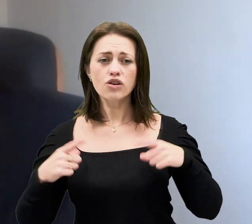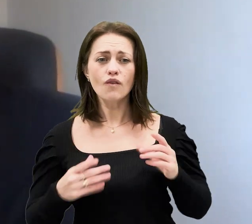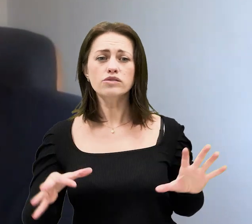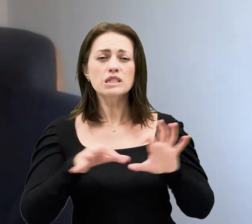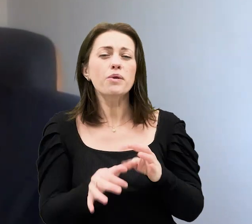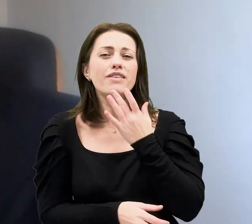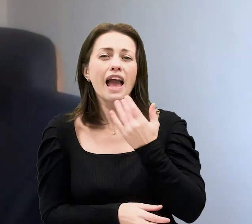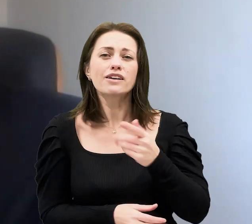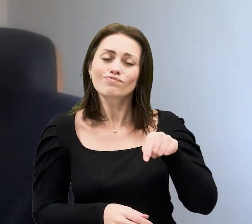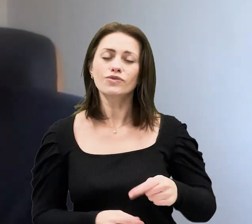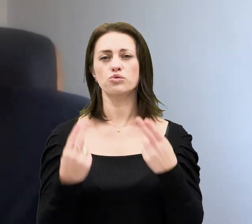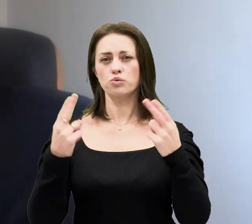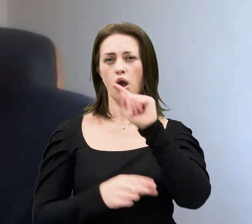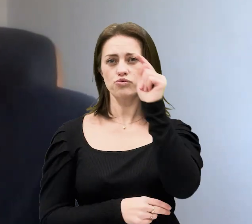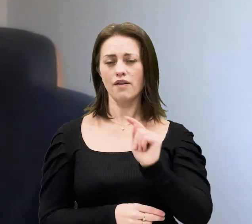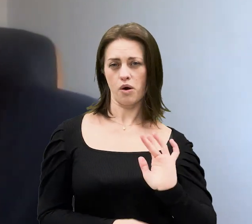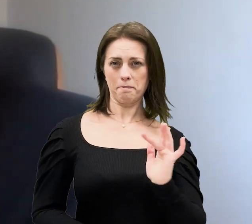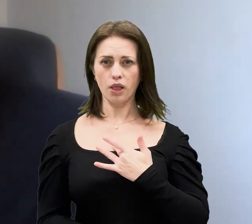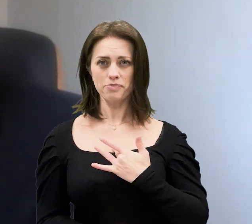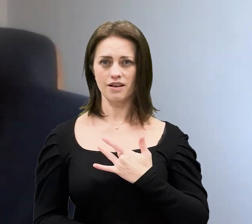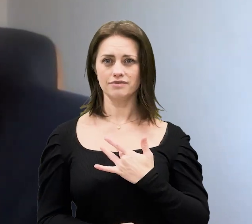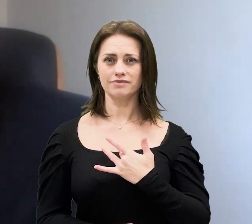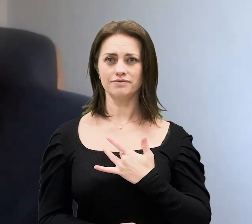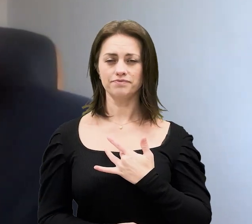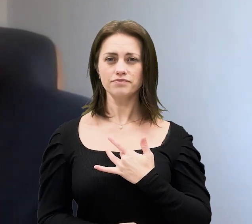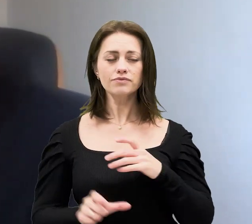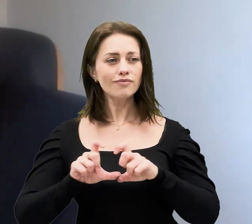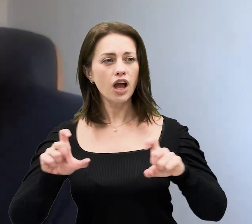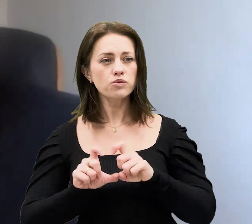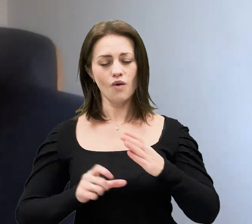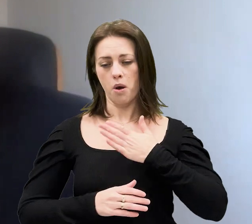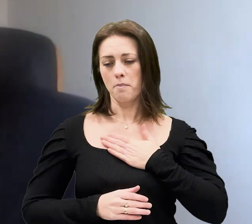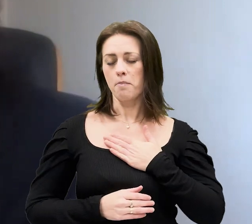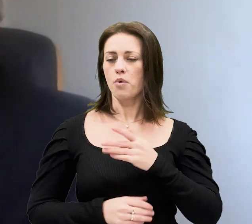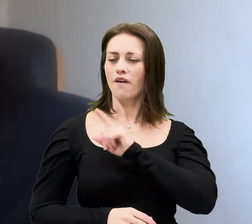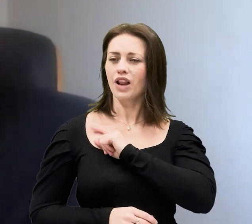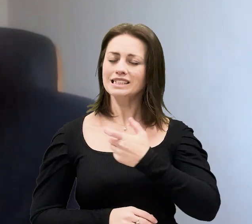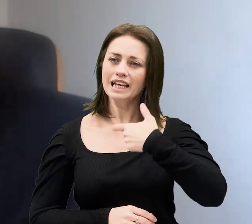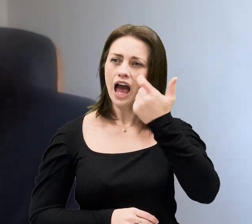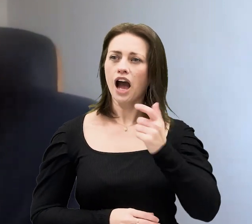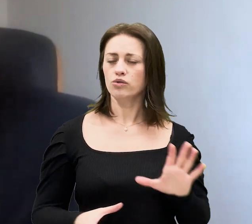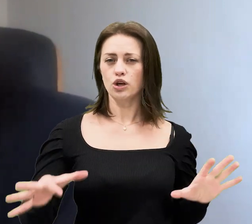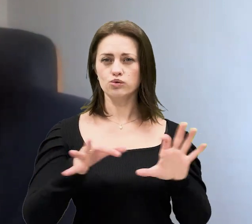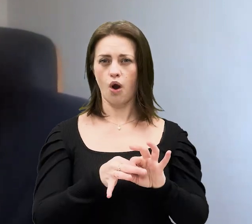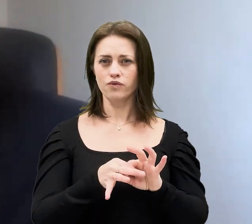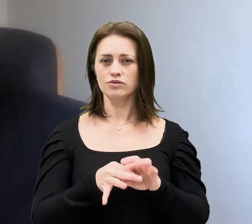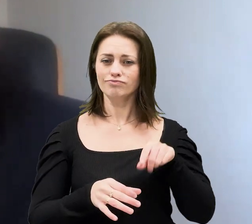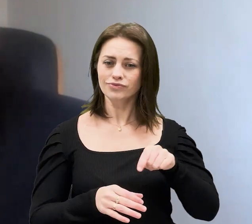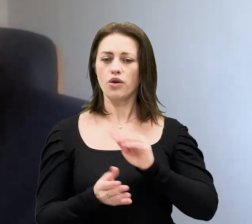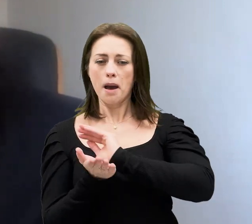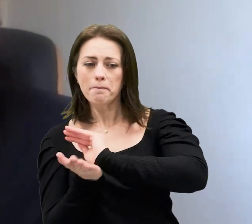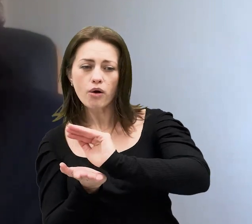people? So those are the questions in my own, in the national context, which are extremely relevant for me. And